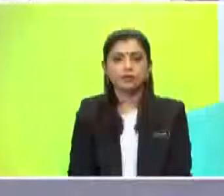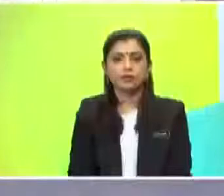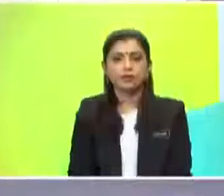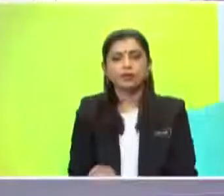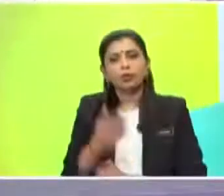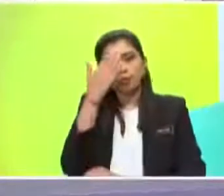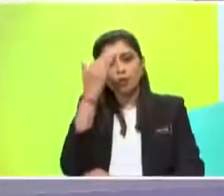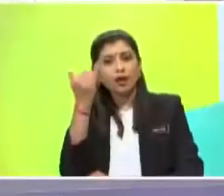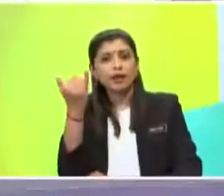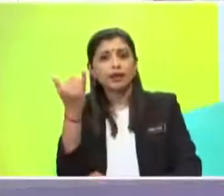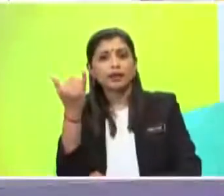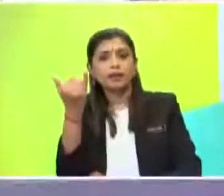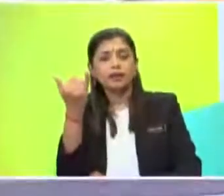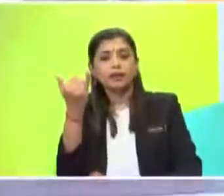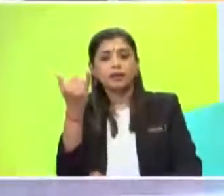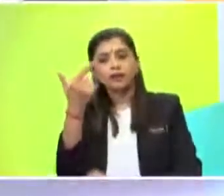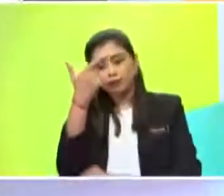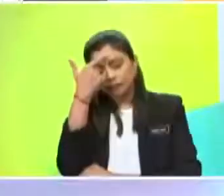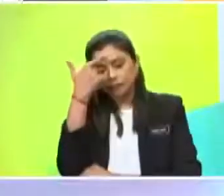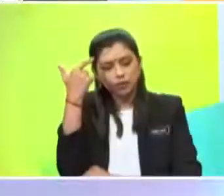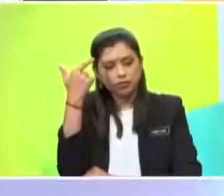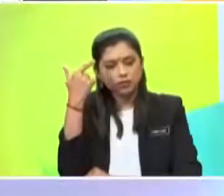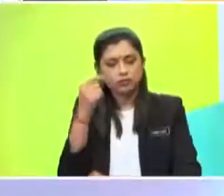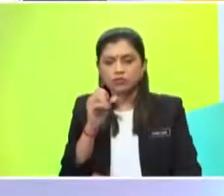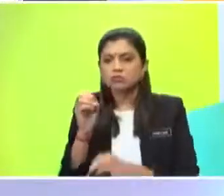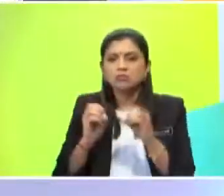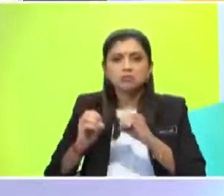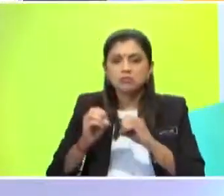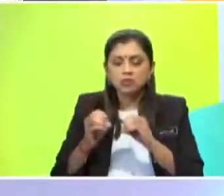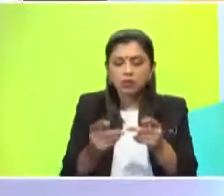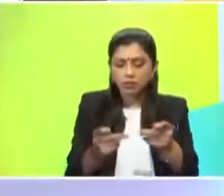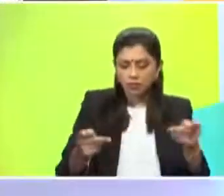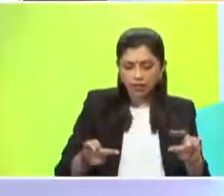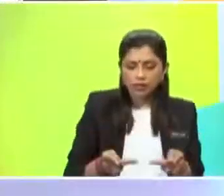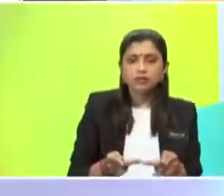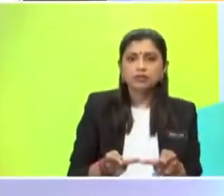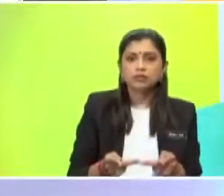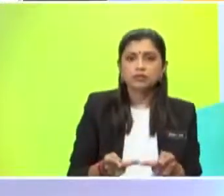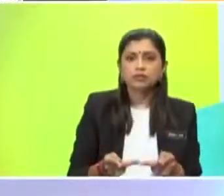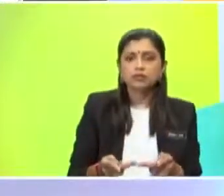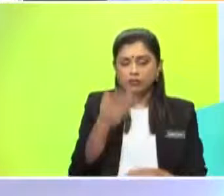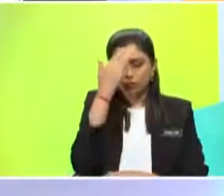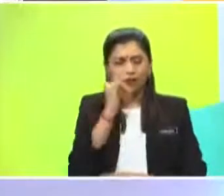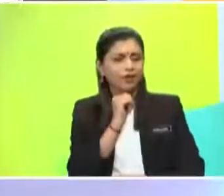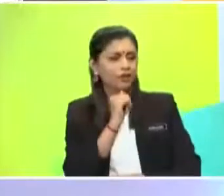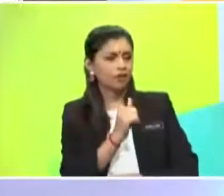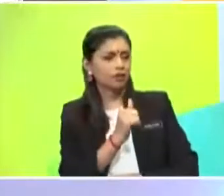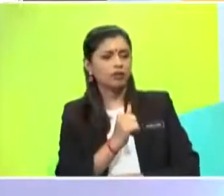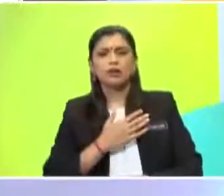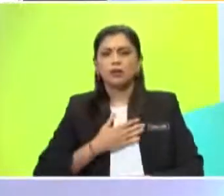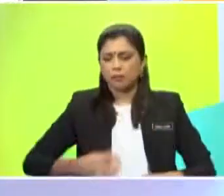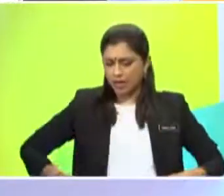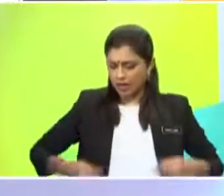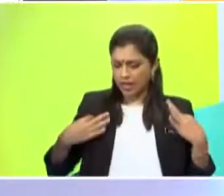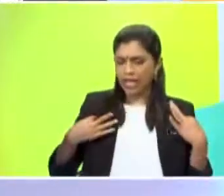Why? Because it was not in its place? Why not? My entire life, I've